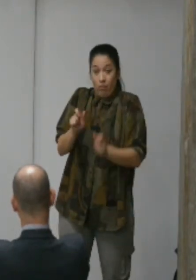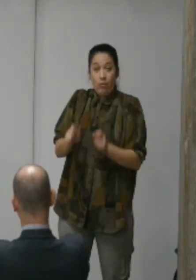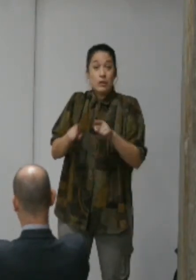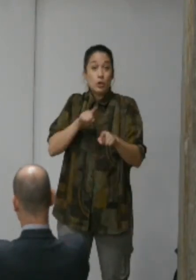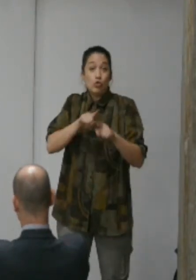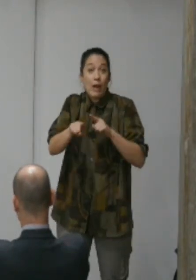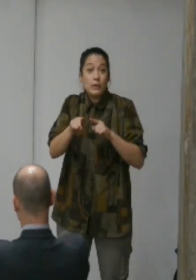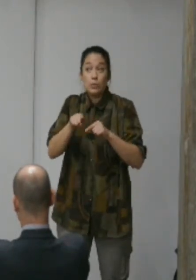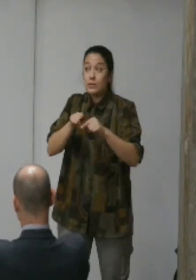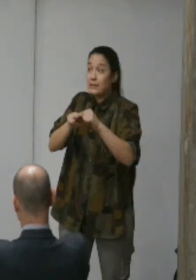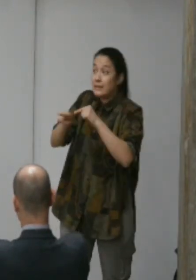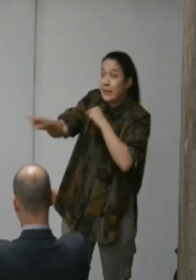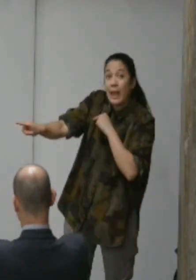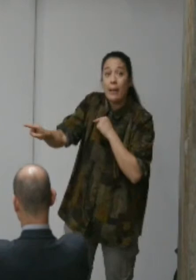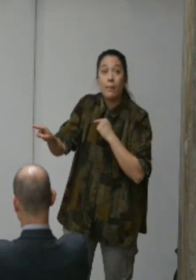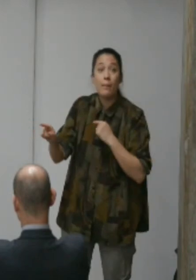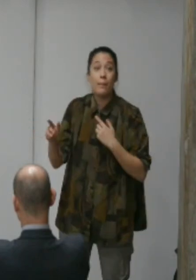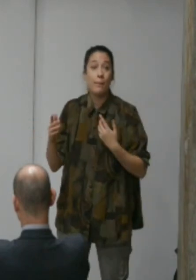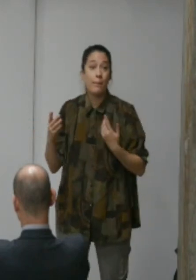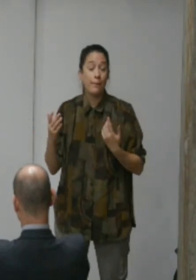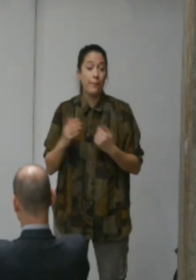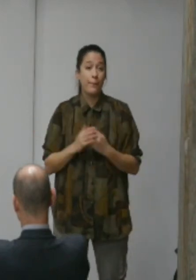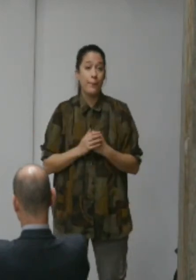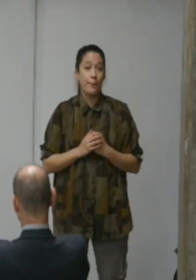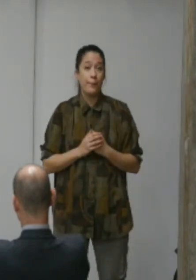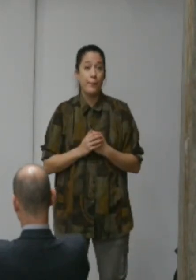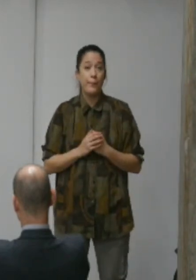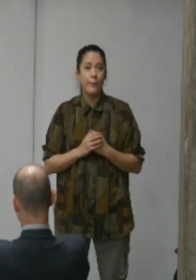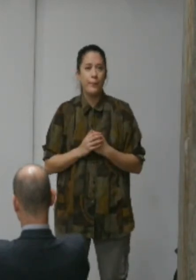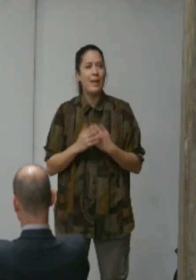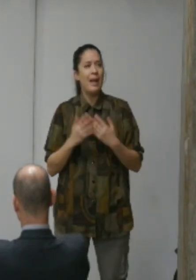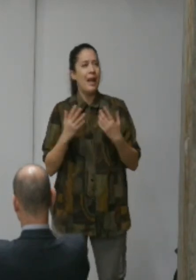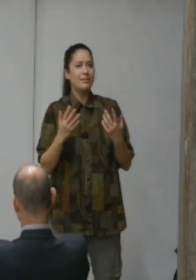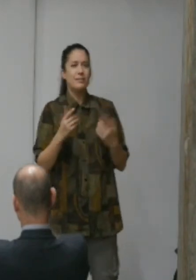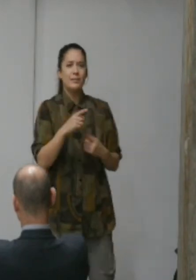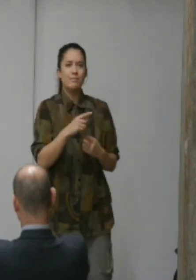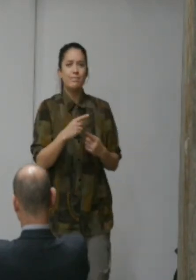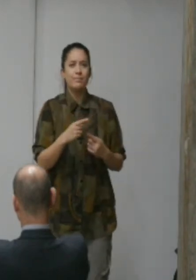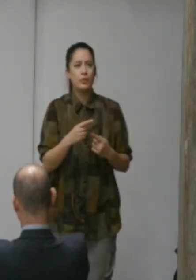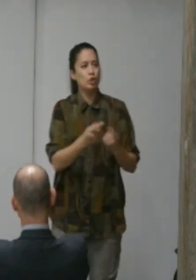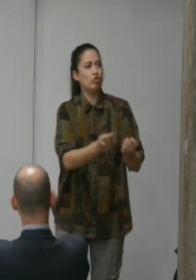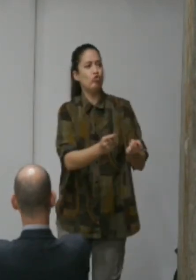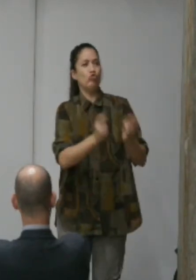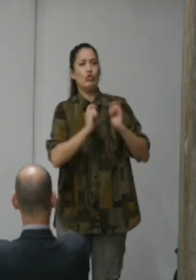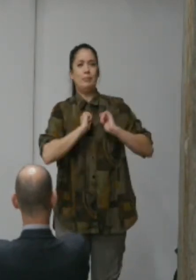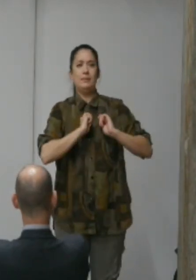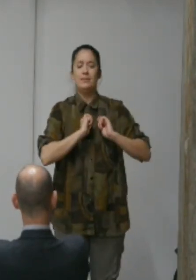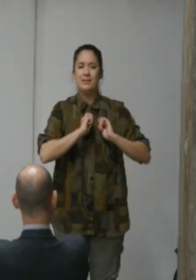and a stubborn refusal to accept definitions of us. So I think